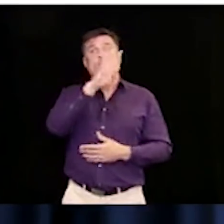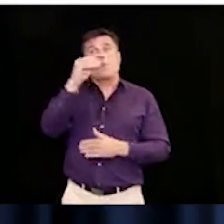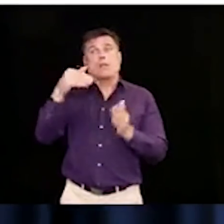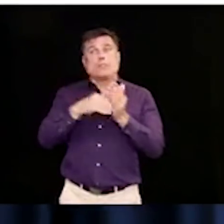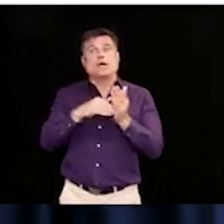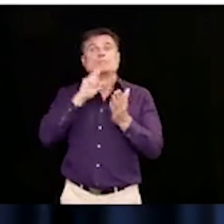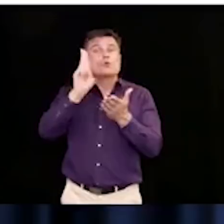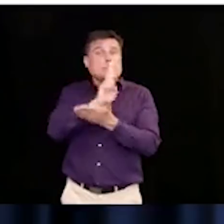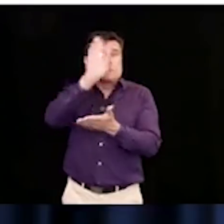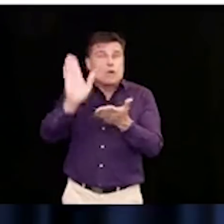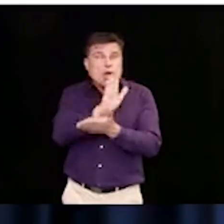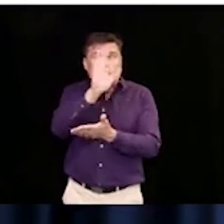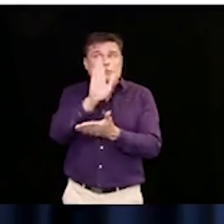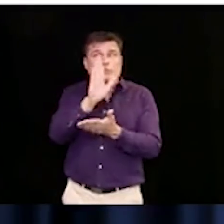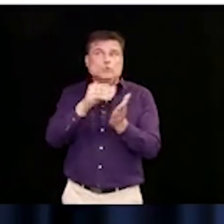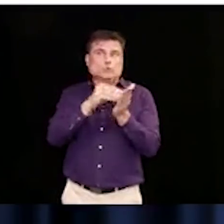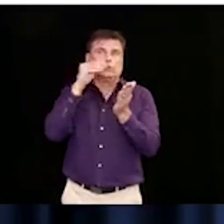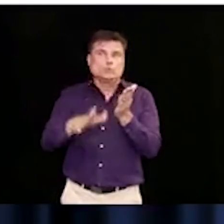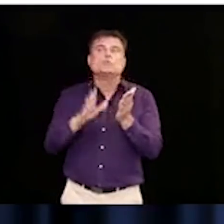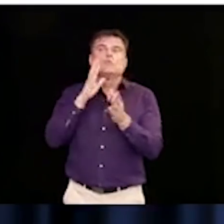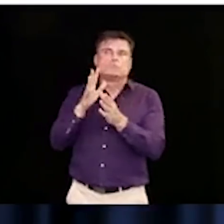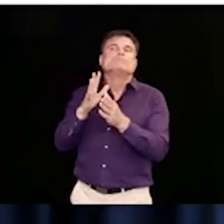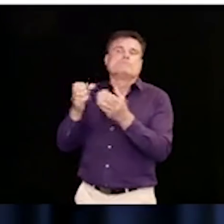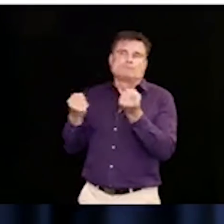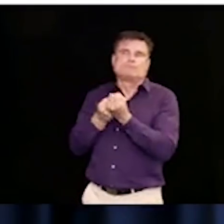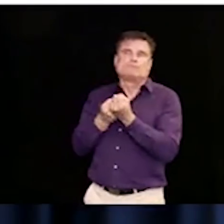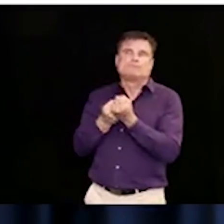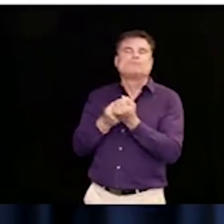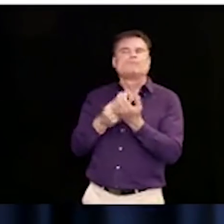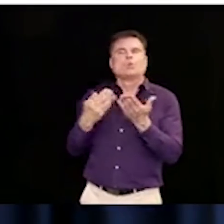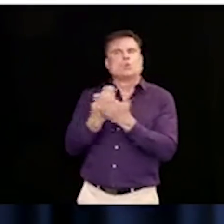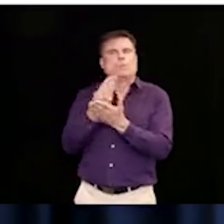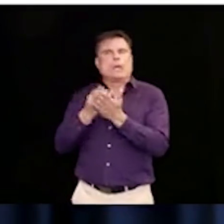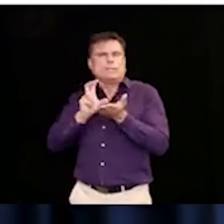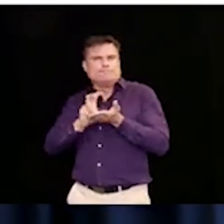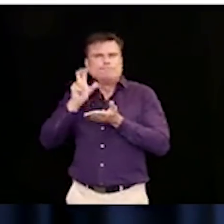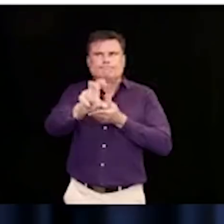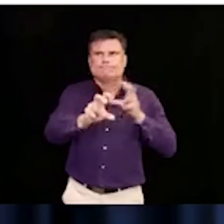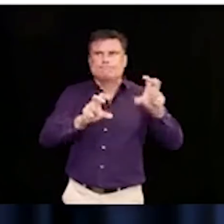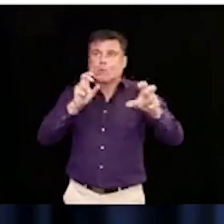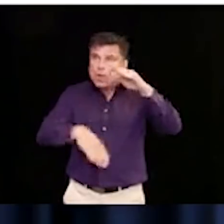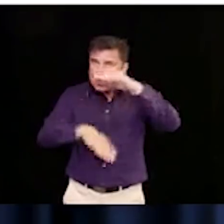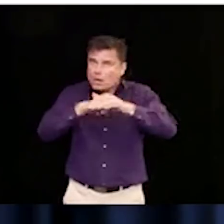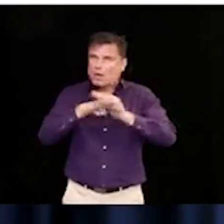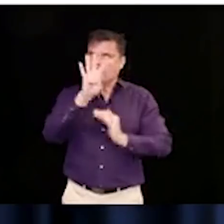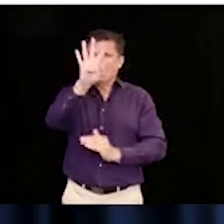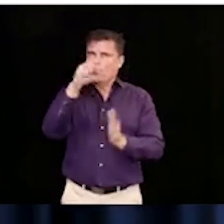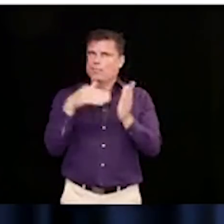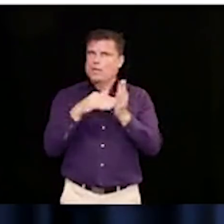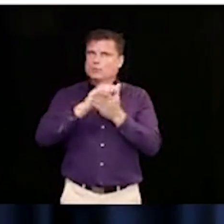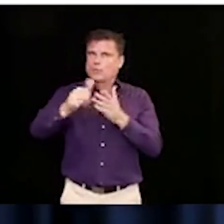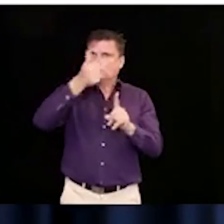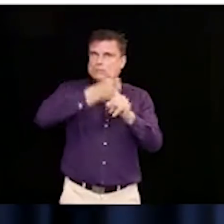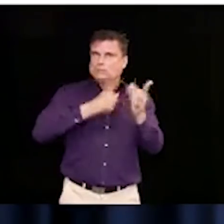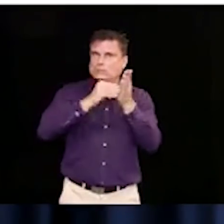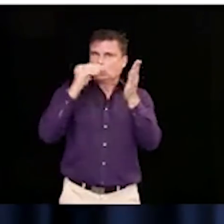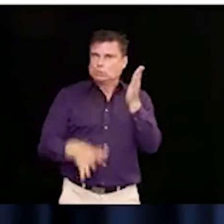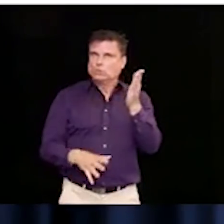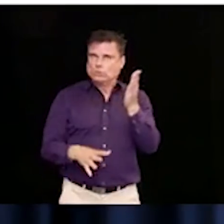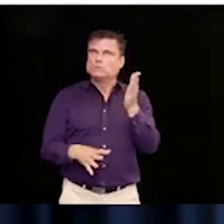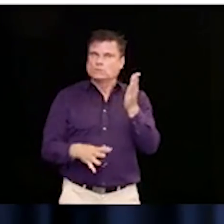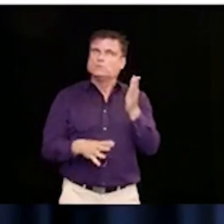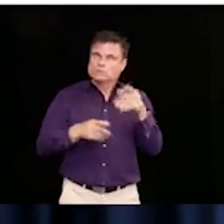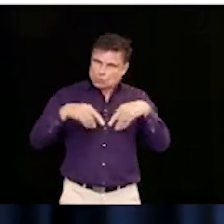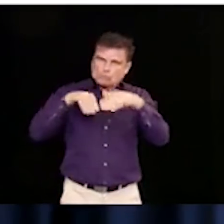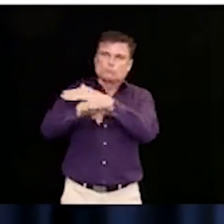receive immediate help with the cost of their education with the new BC Access Grant, which provides up to $4,000 for the